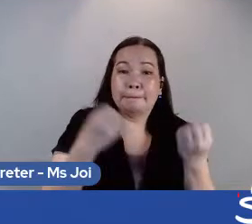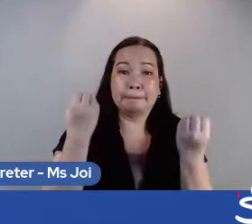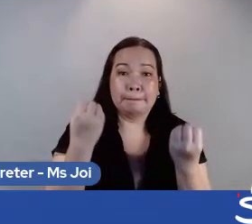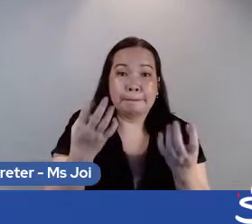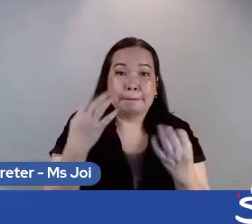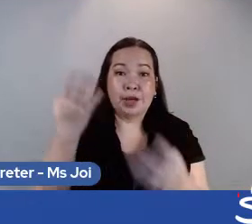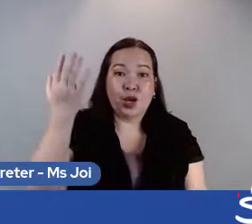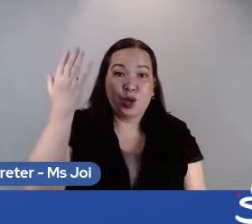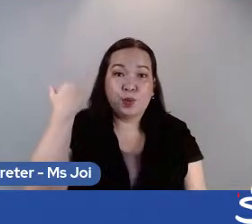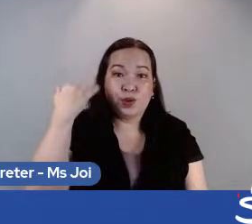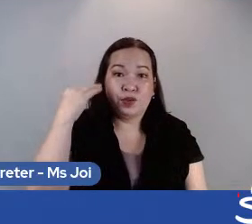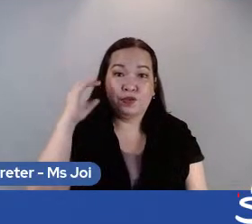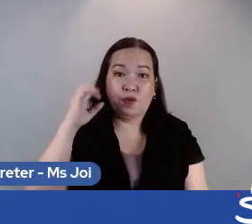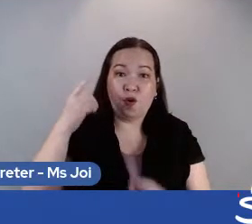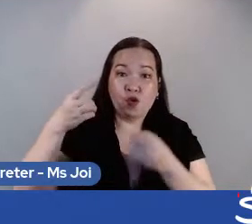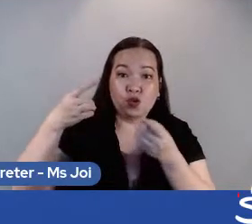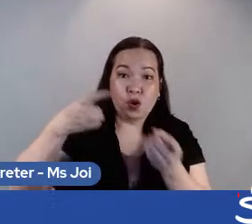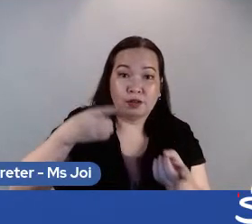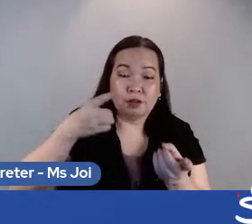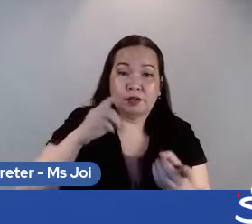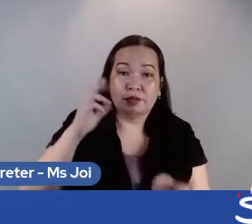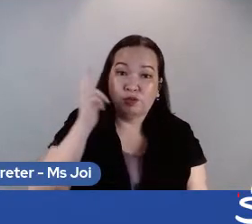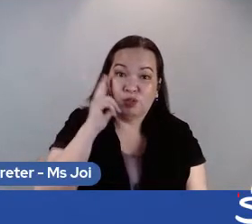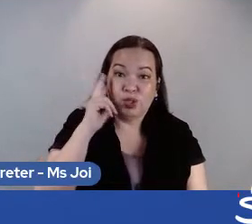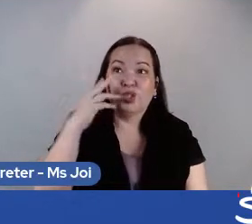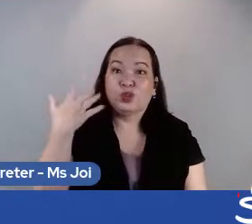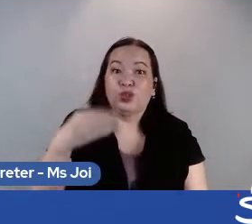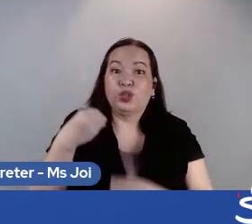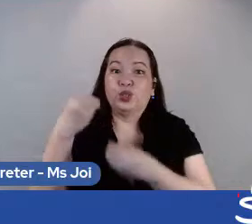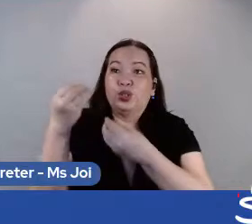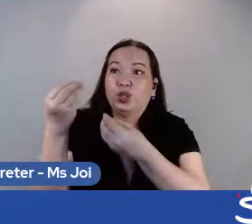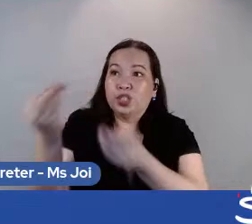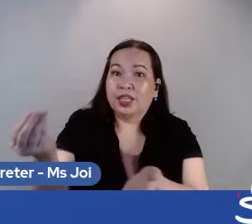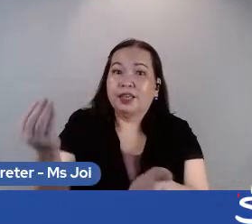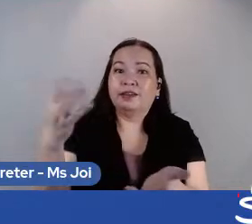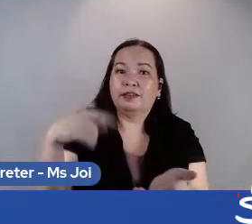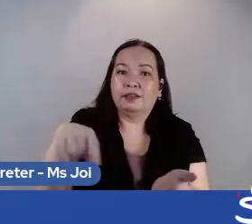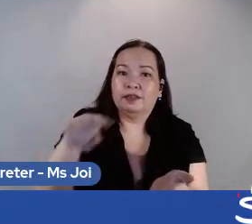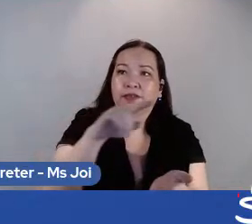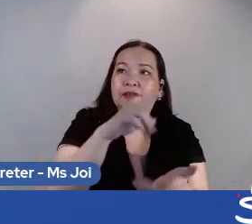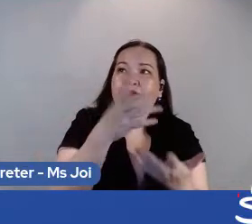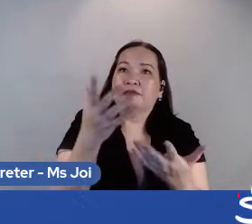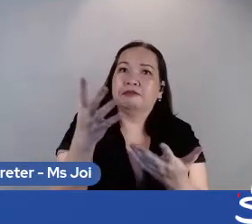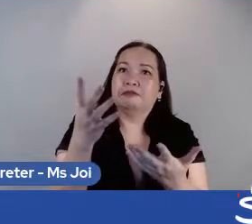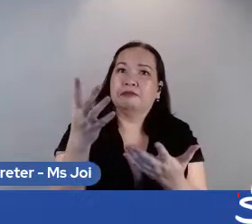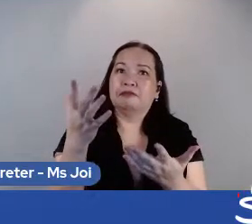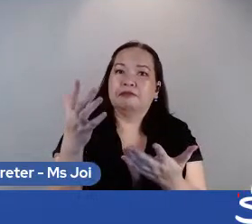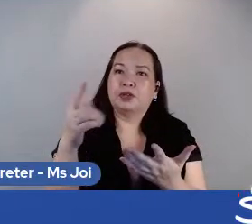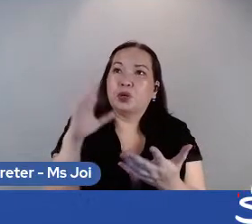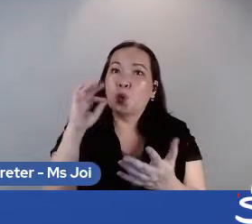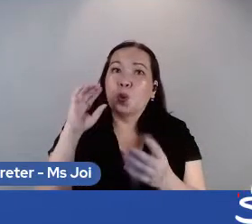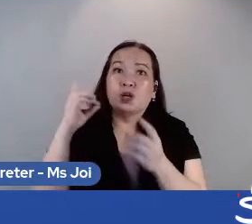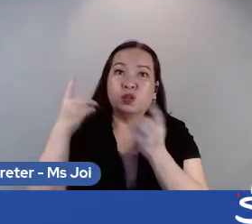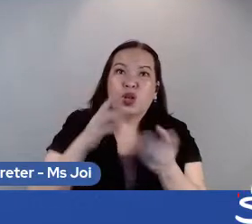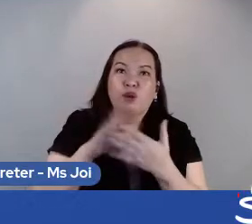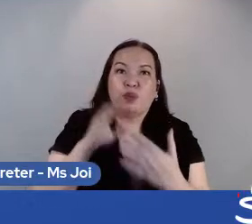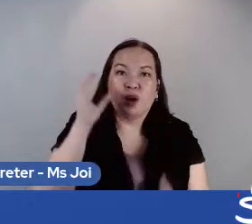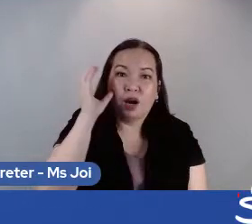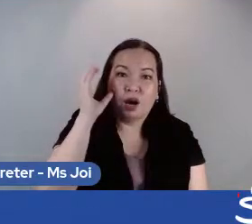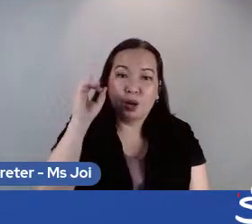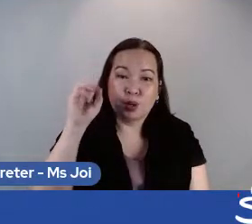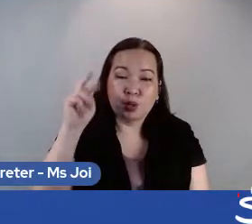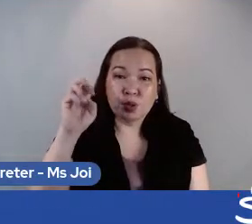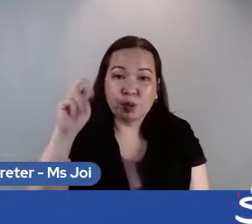were appointed to positions in government, and that includes Finance Secretary Carlos Dominguez and former Foreign Affairs Secretary Alan